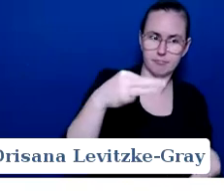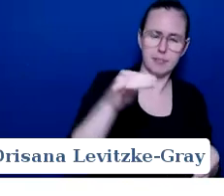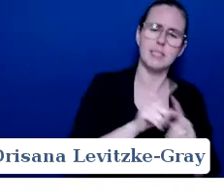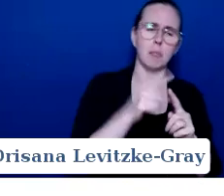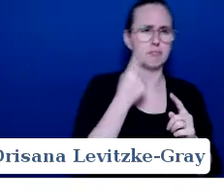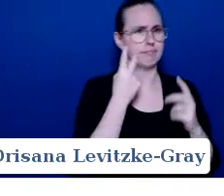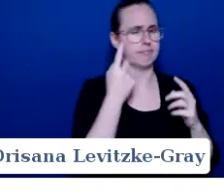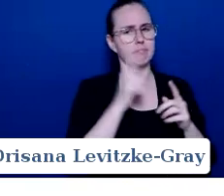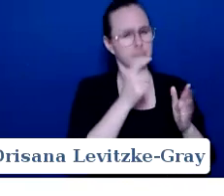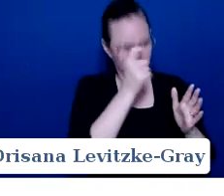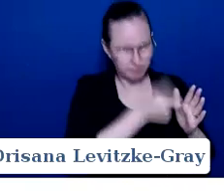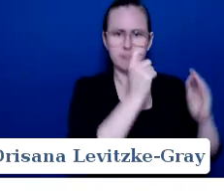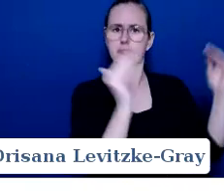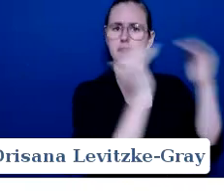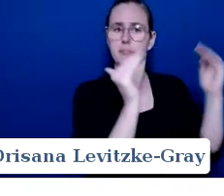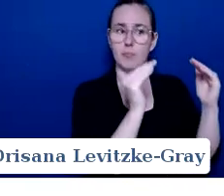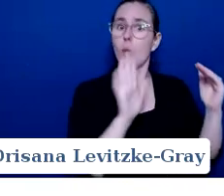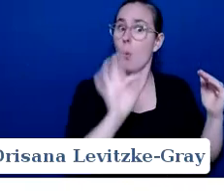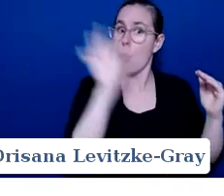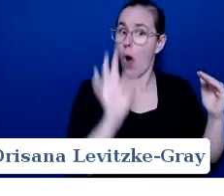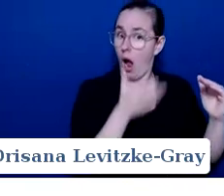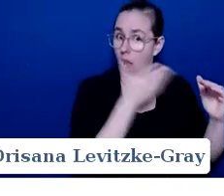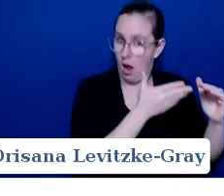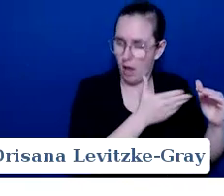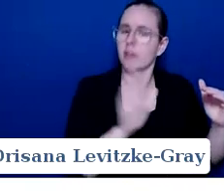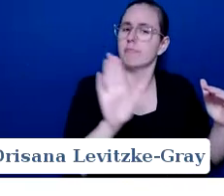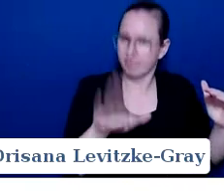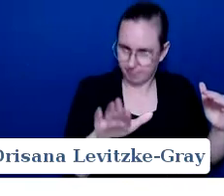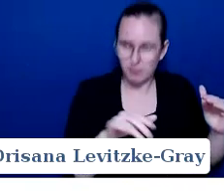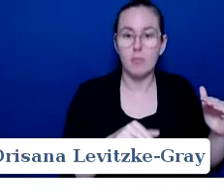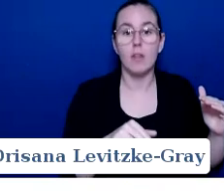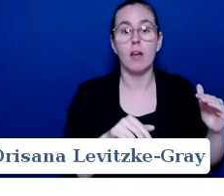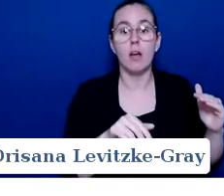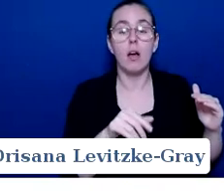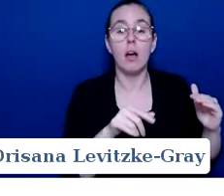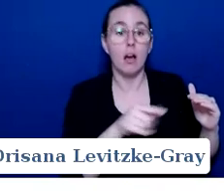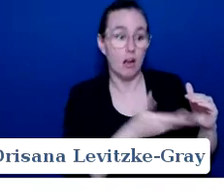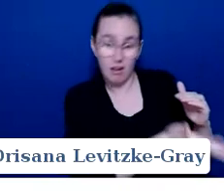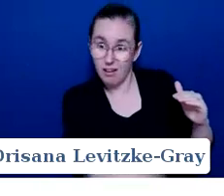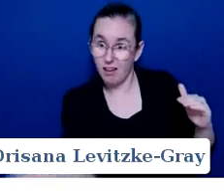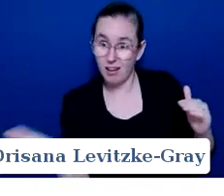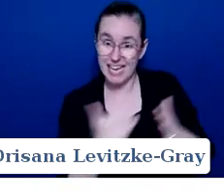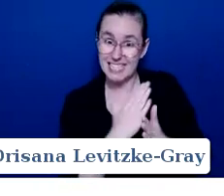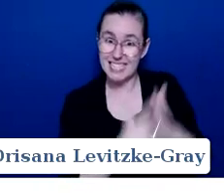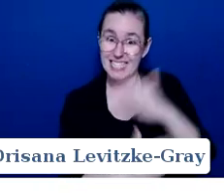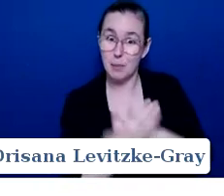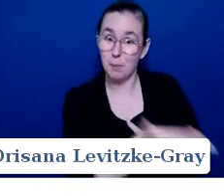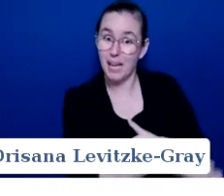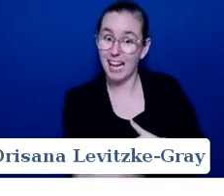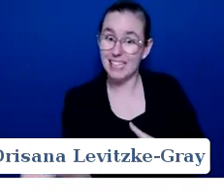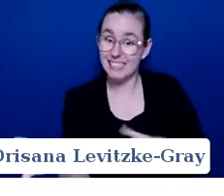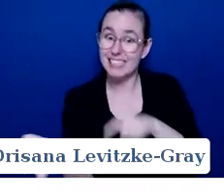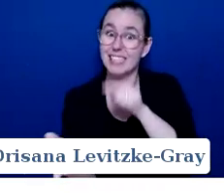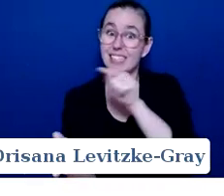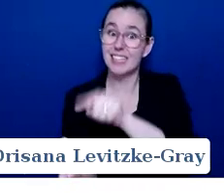because we would like to identify specific persons with disabilities who will be targeted through disability specific social protection